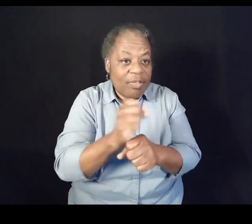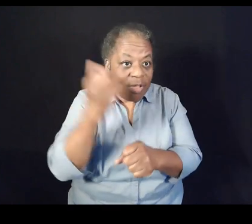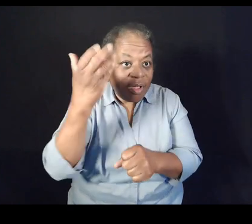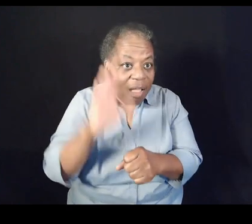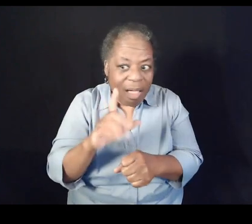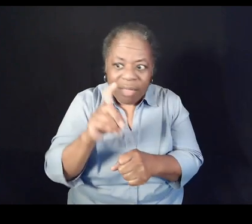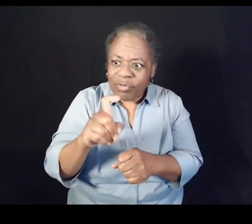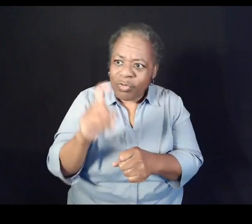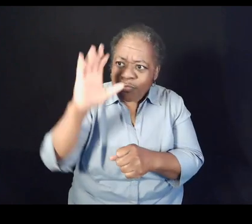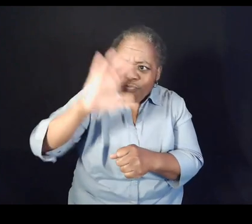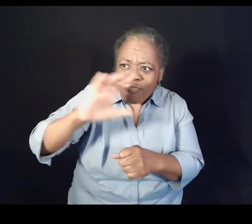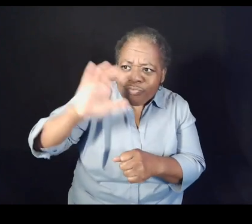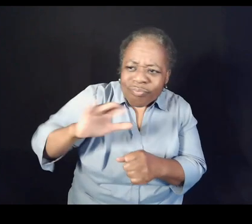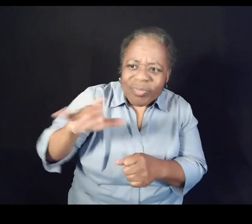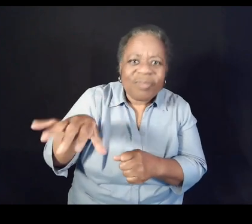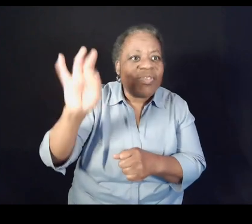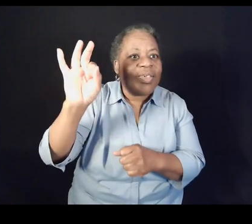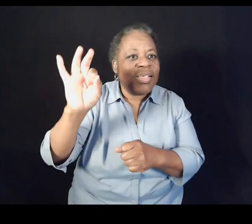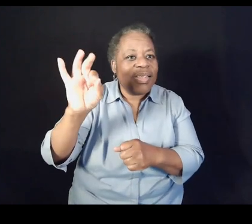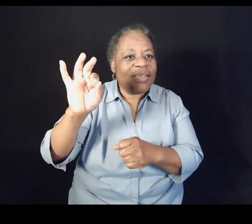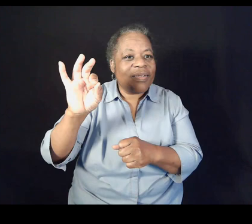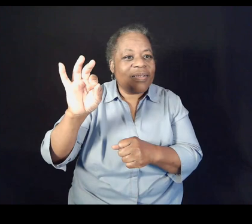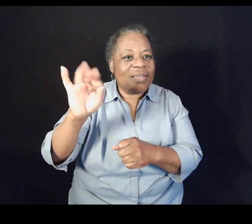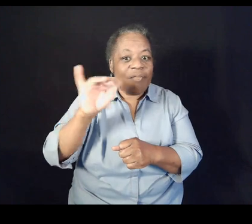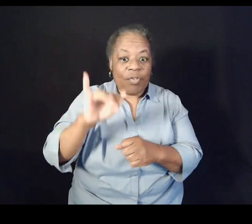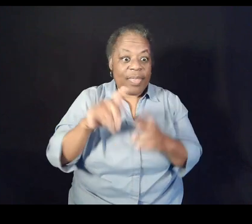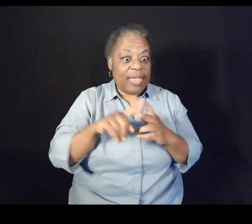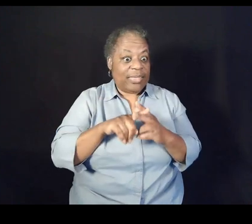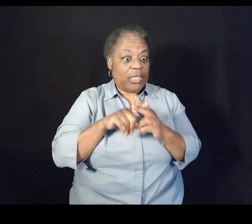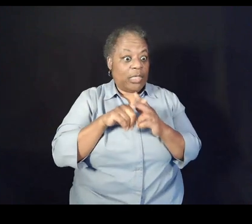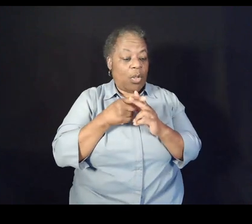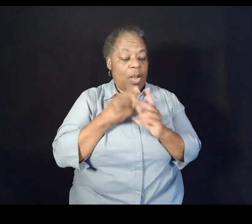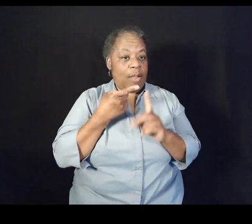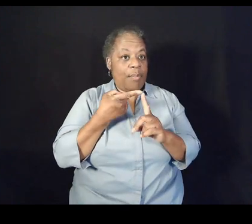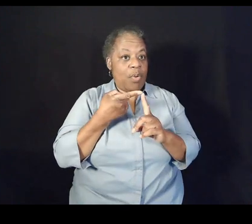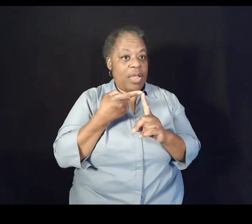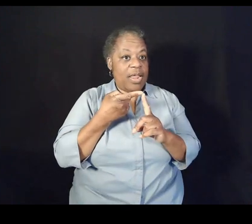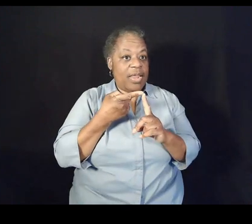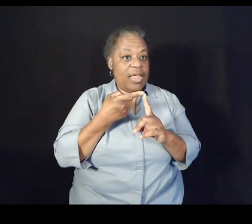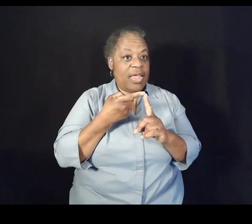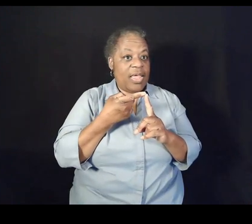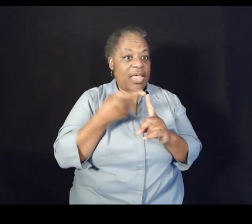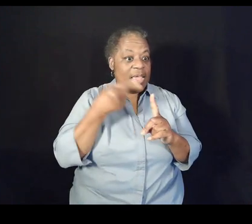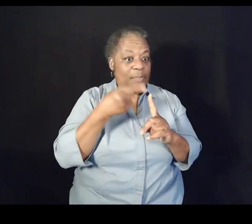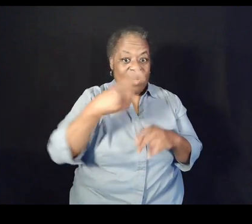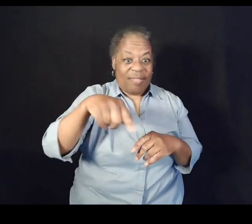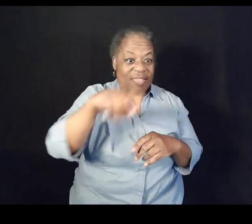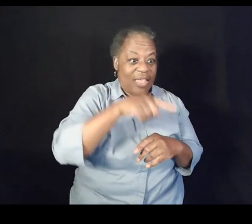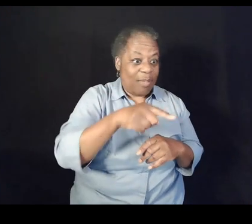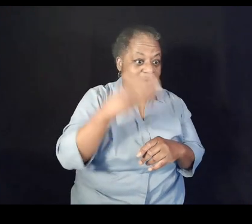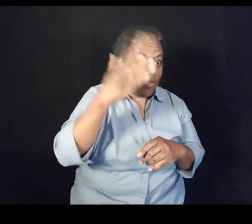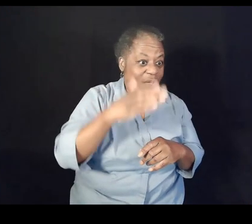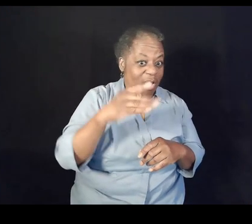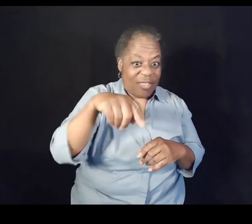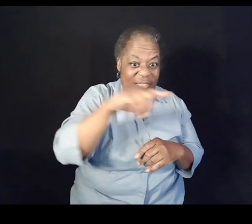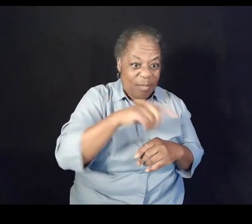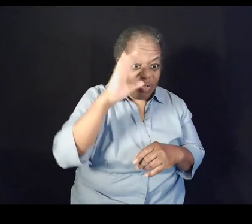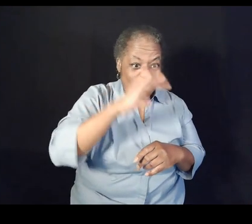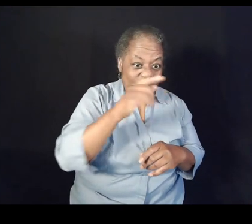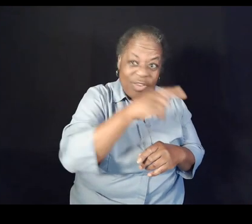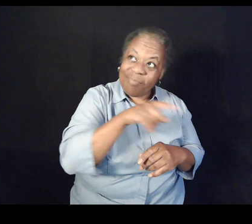found. And from that starting point, he points them to the God they were looking for. He